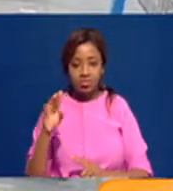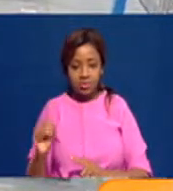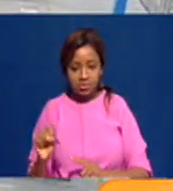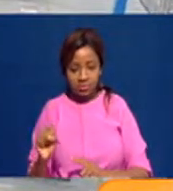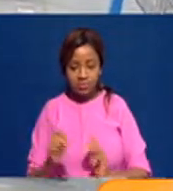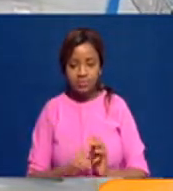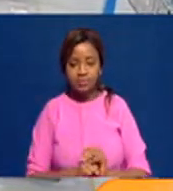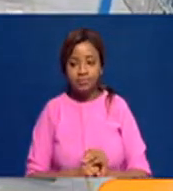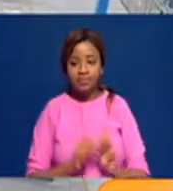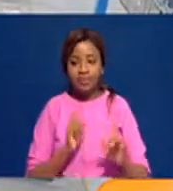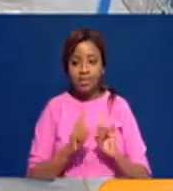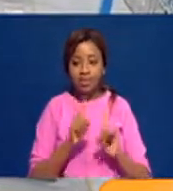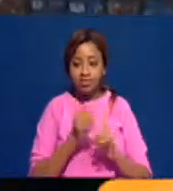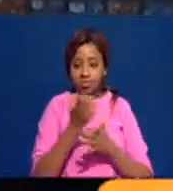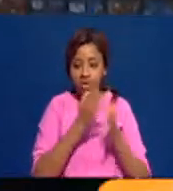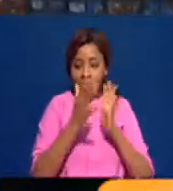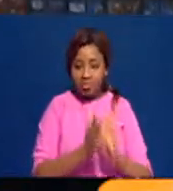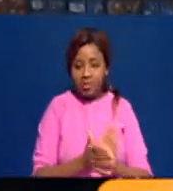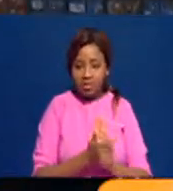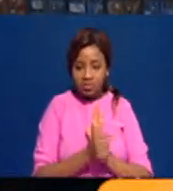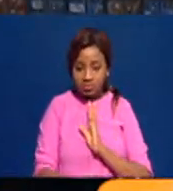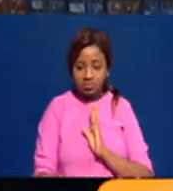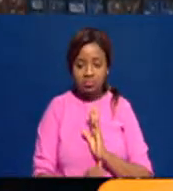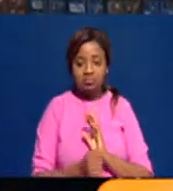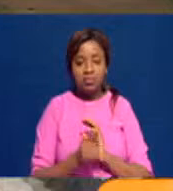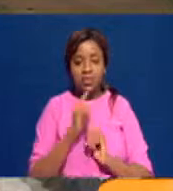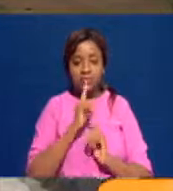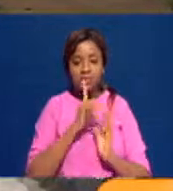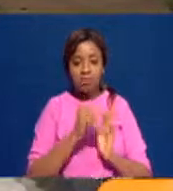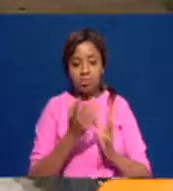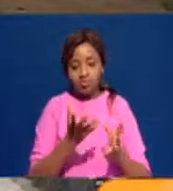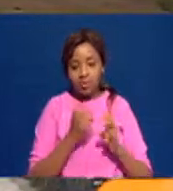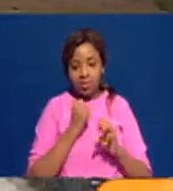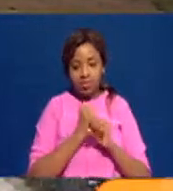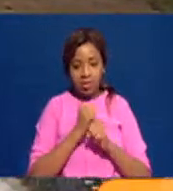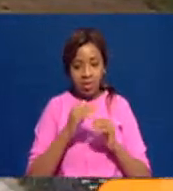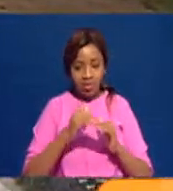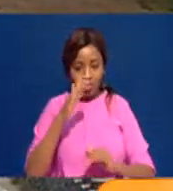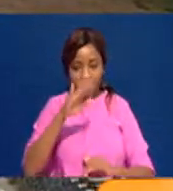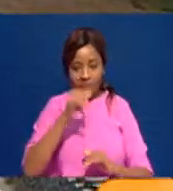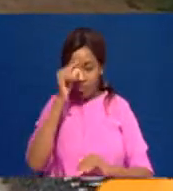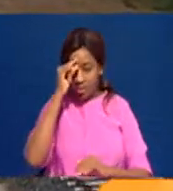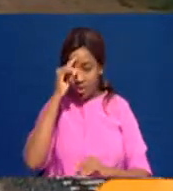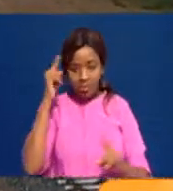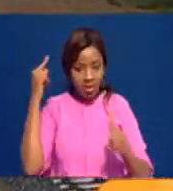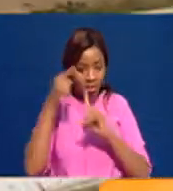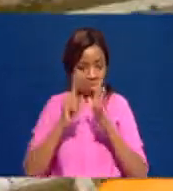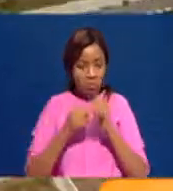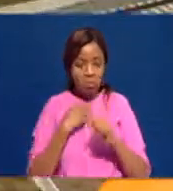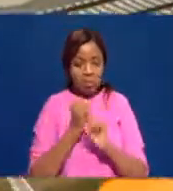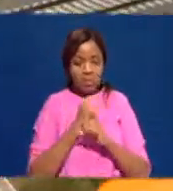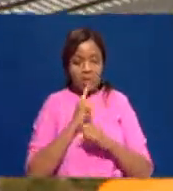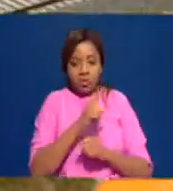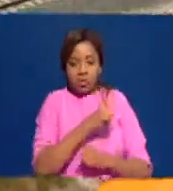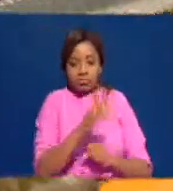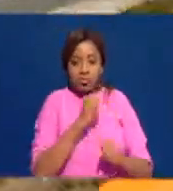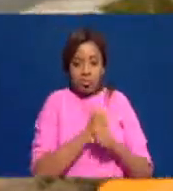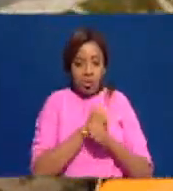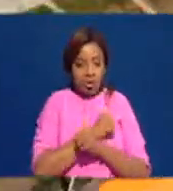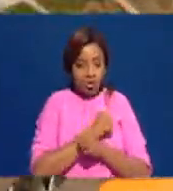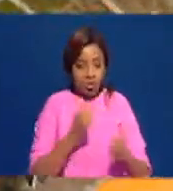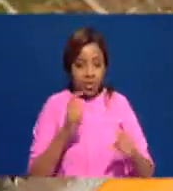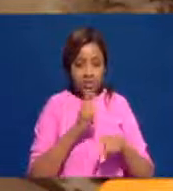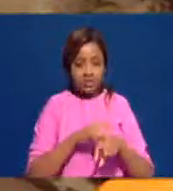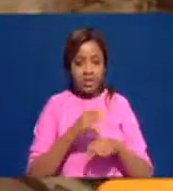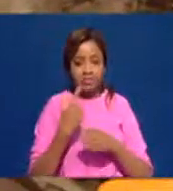However, according to economist Reginald Kadzutsu, there is more that needs to be done by the government to ensure operational efficiencies when it comes to the